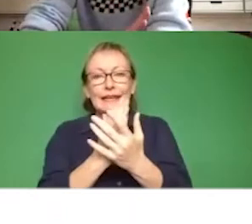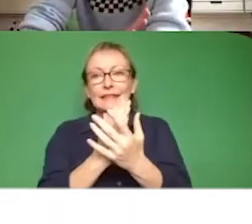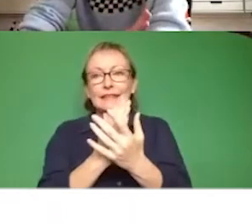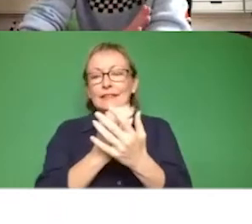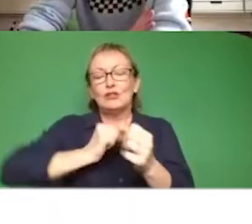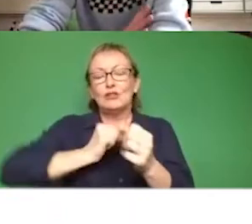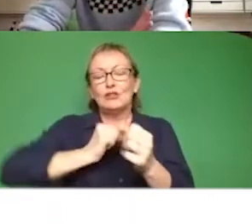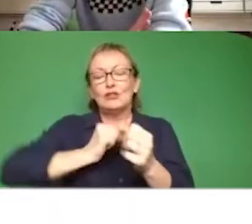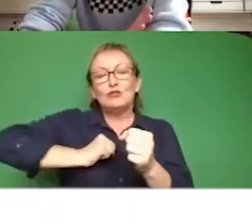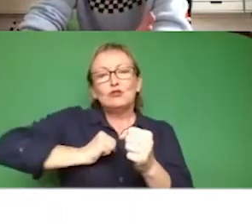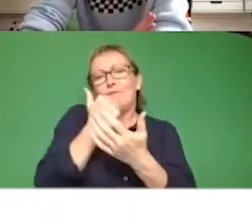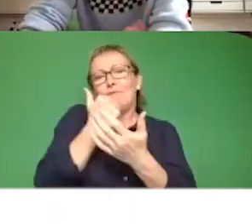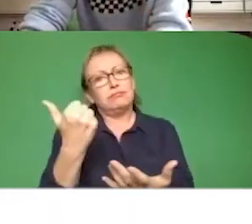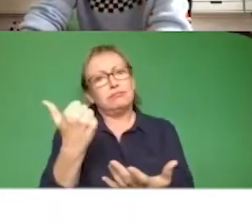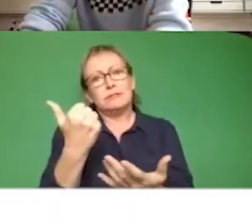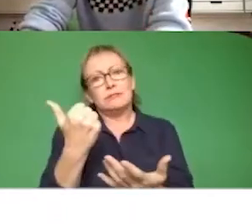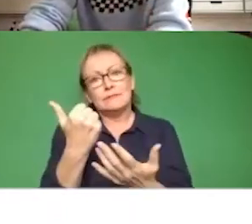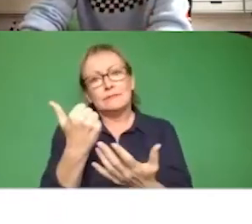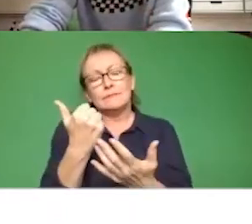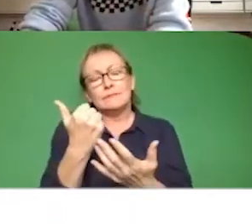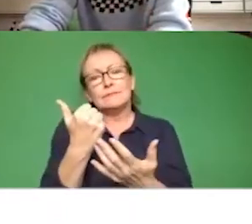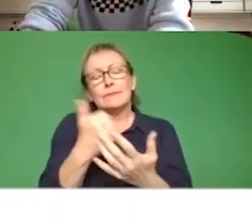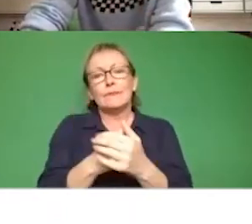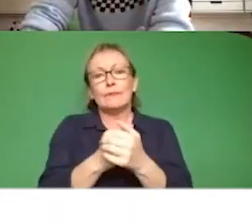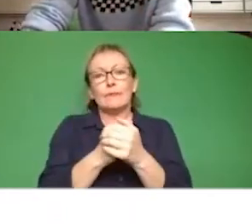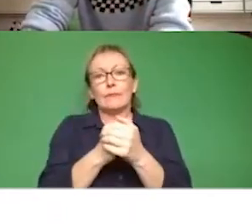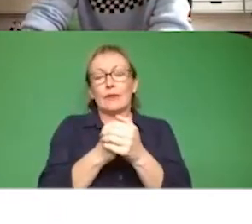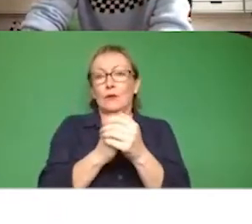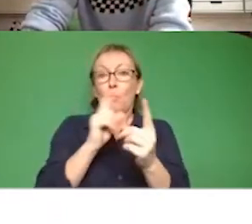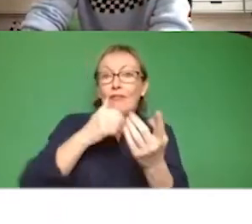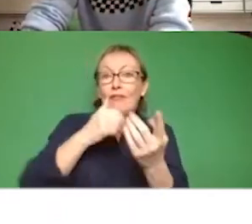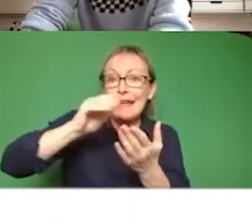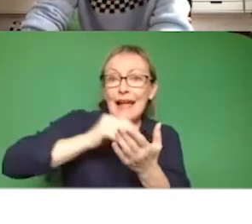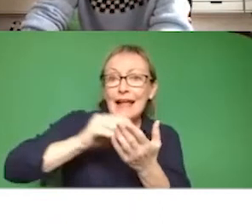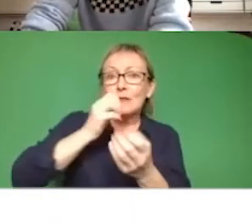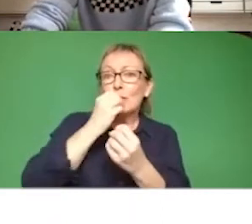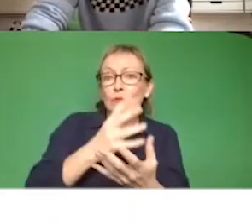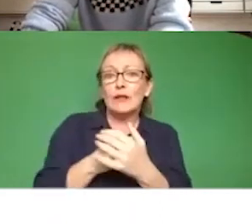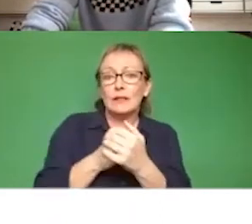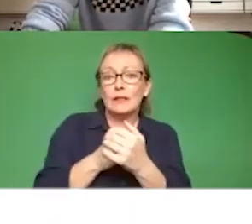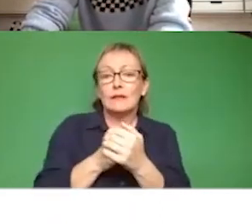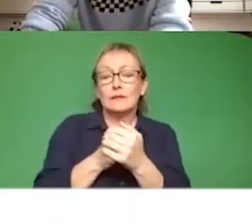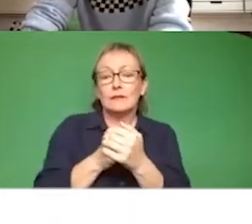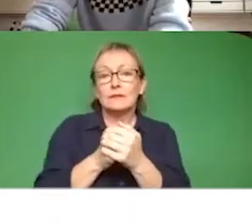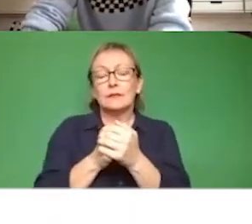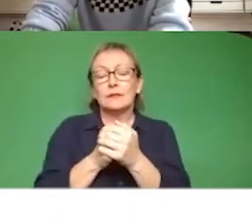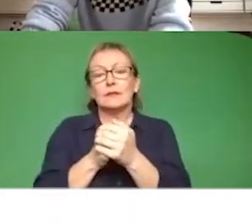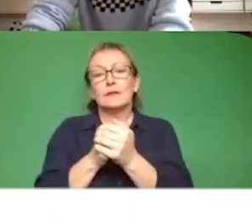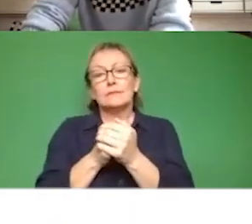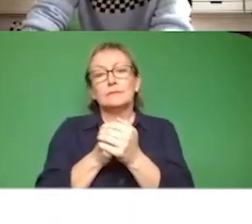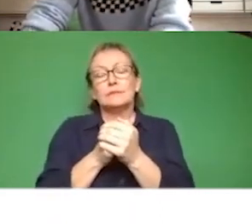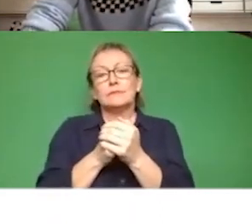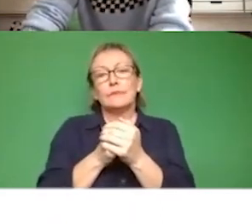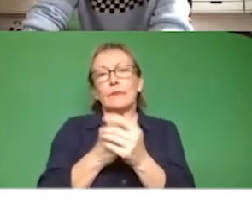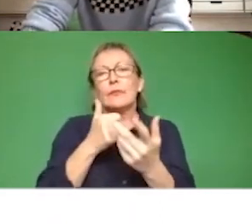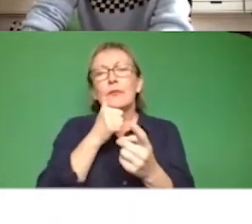well edited and merchandised. I think that is, I mean, obviously I'm sure it's an obvious one, but charity shops, and you know, get